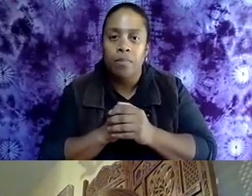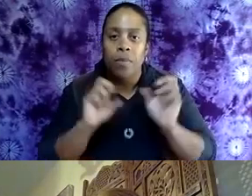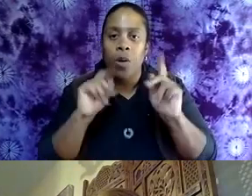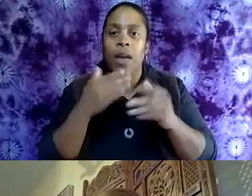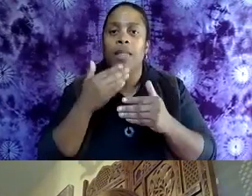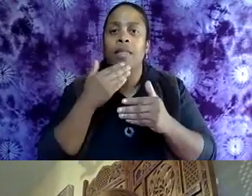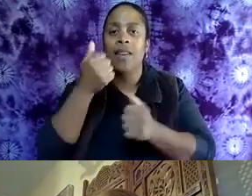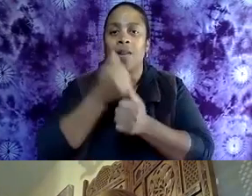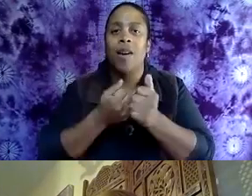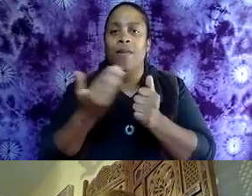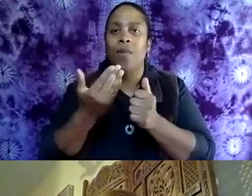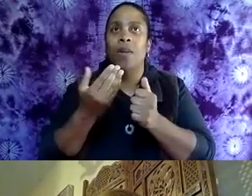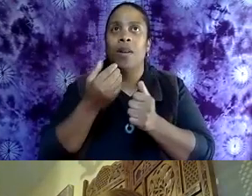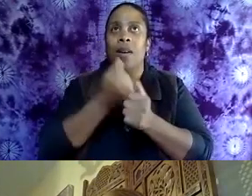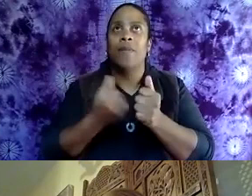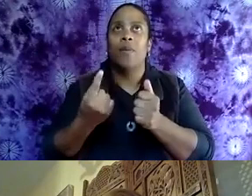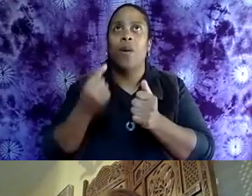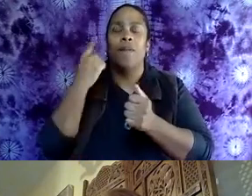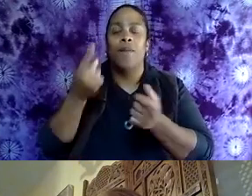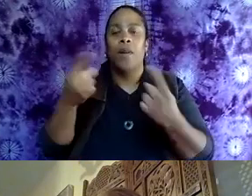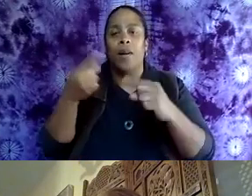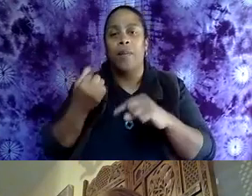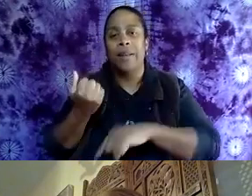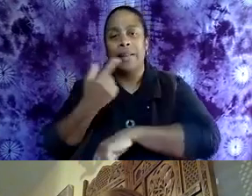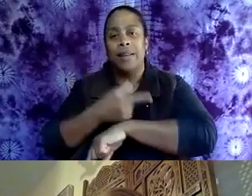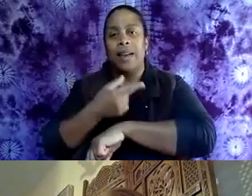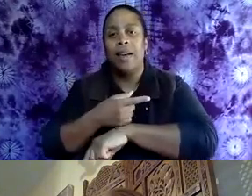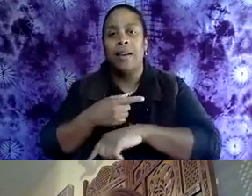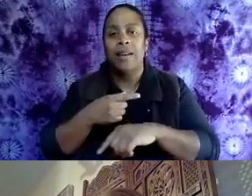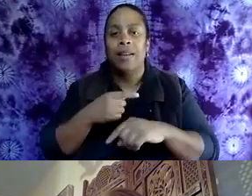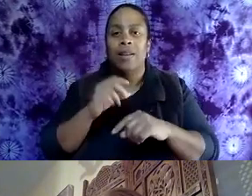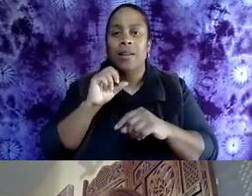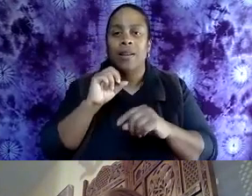everyone for being here tonight. Yeah, I'm gonna go ahead and turn off the recording.